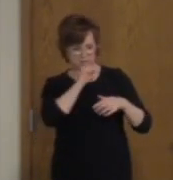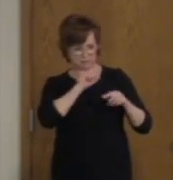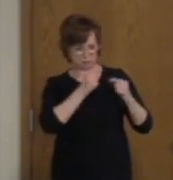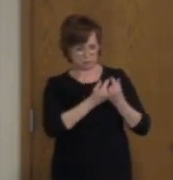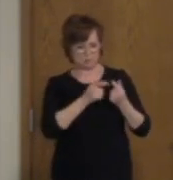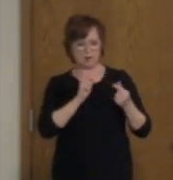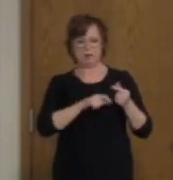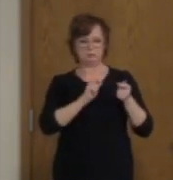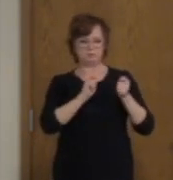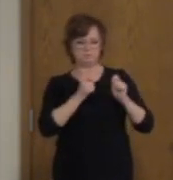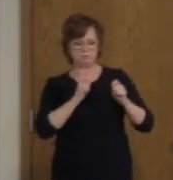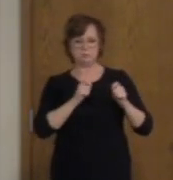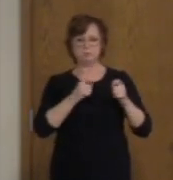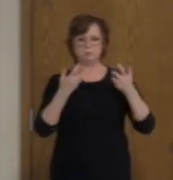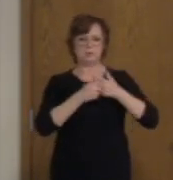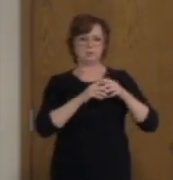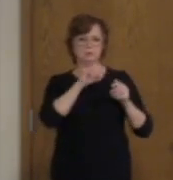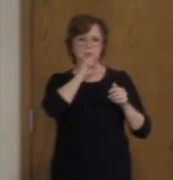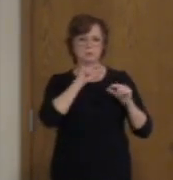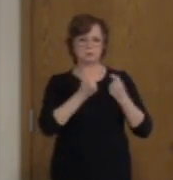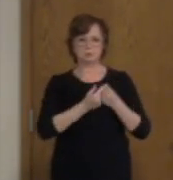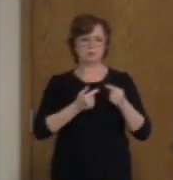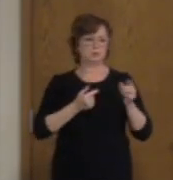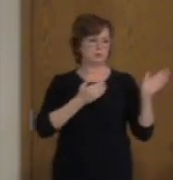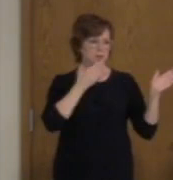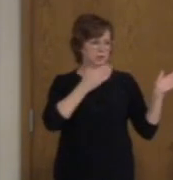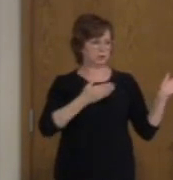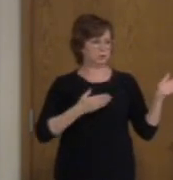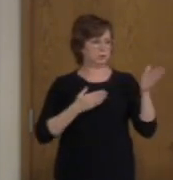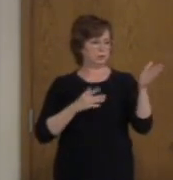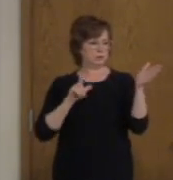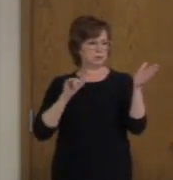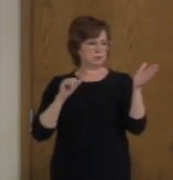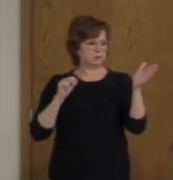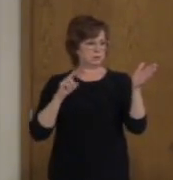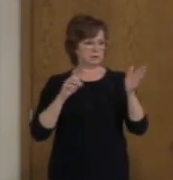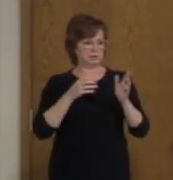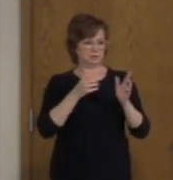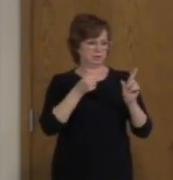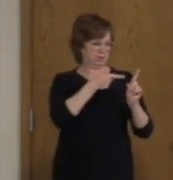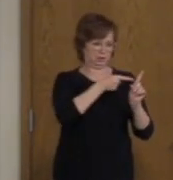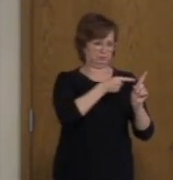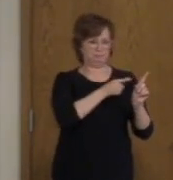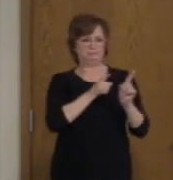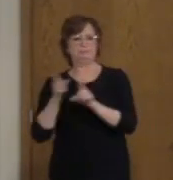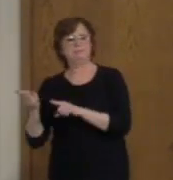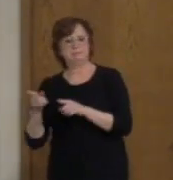Scott. Follow-up, Lynn? Yeah, switching over topics a little bit.